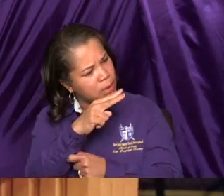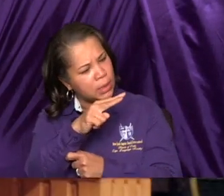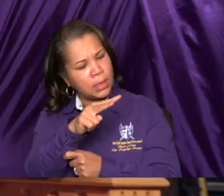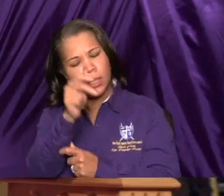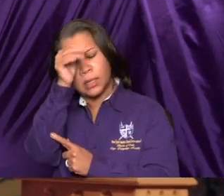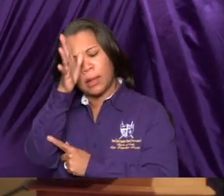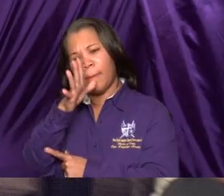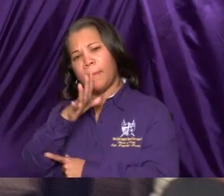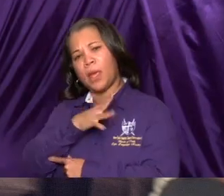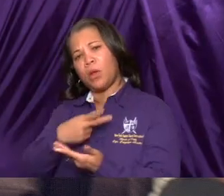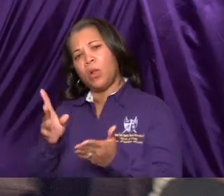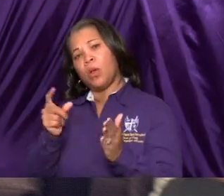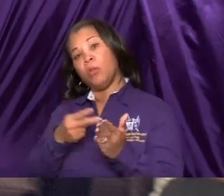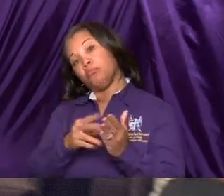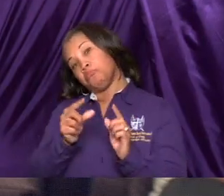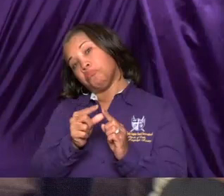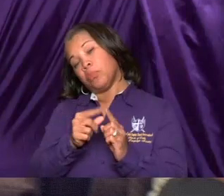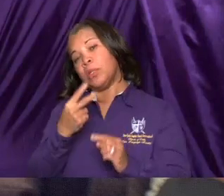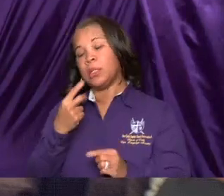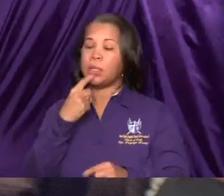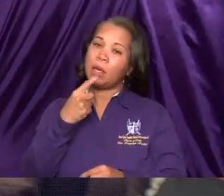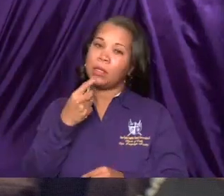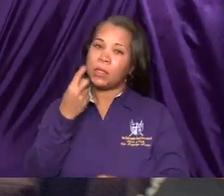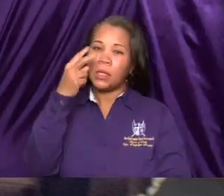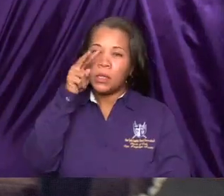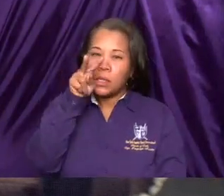And the Bible says that he saw me.